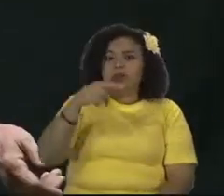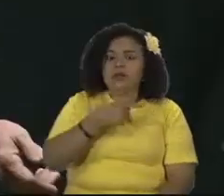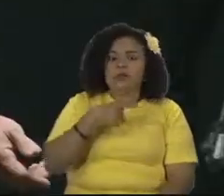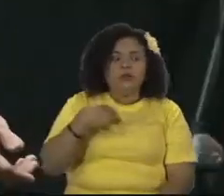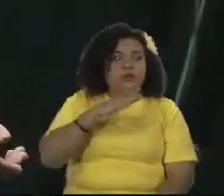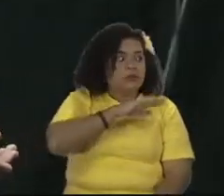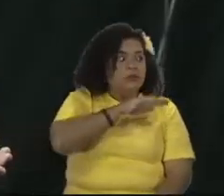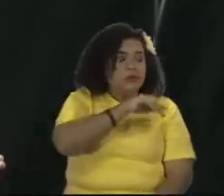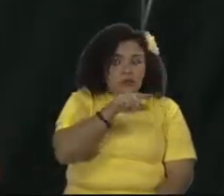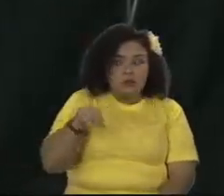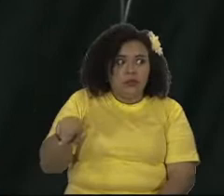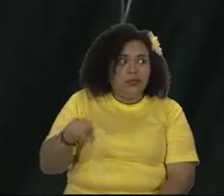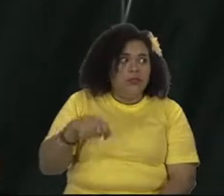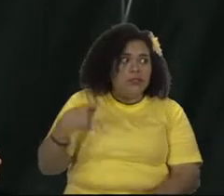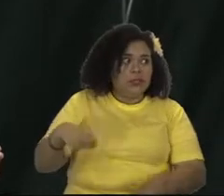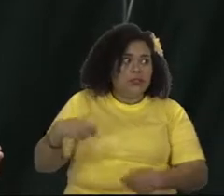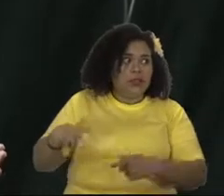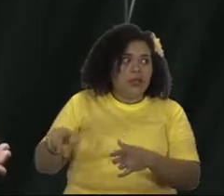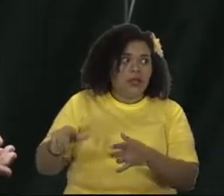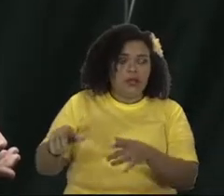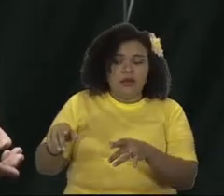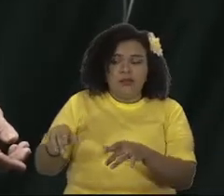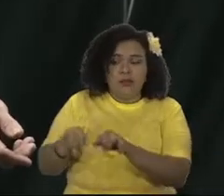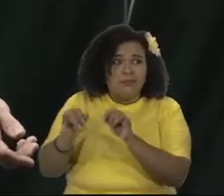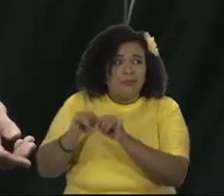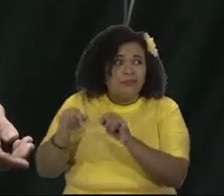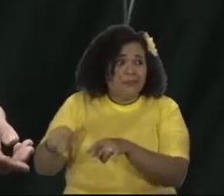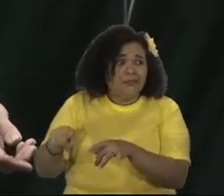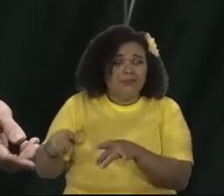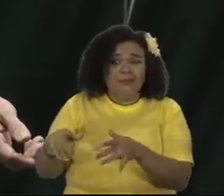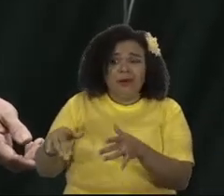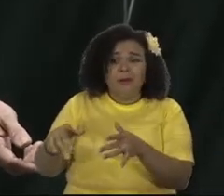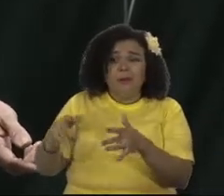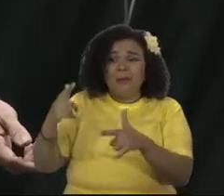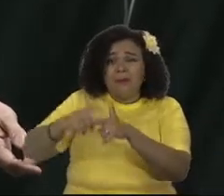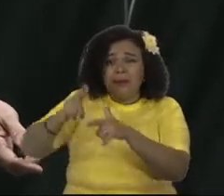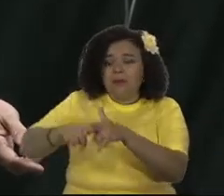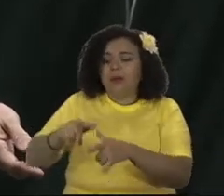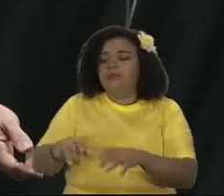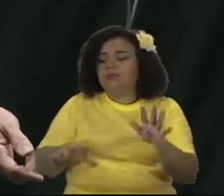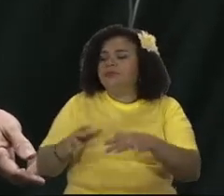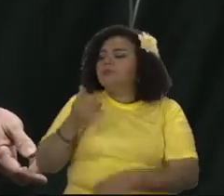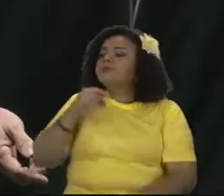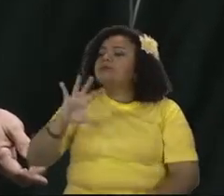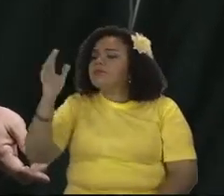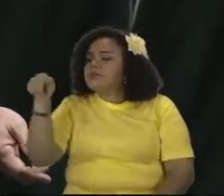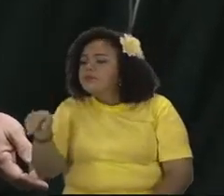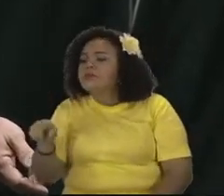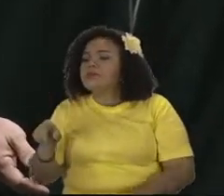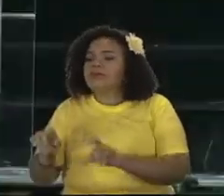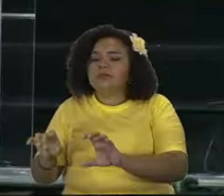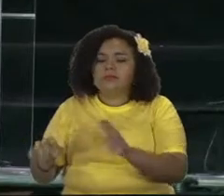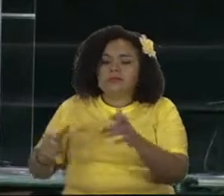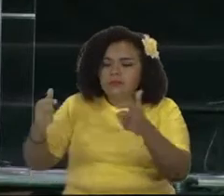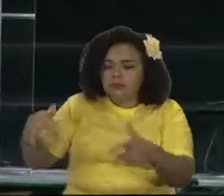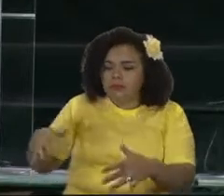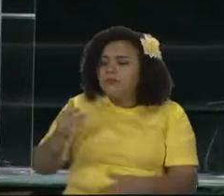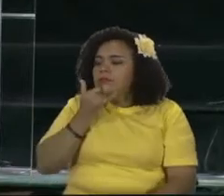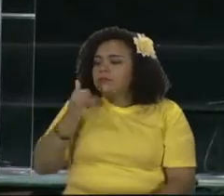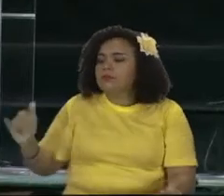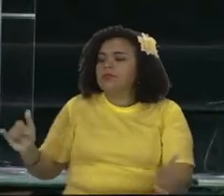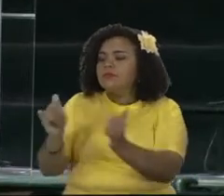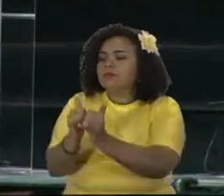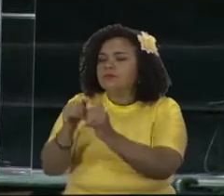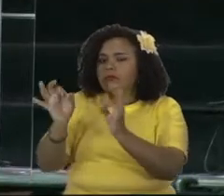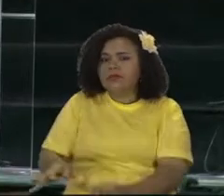you see something different in your body, that your DNA is doing some copies wrong, and then you go to the doctor and